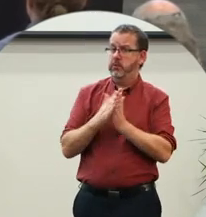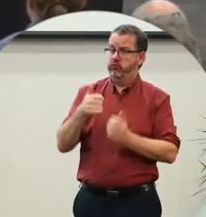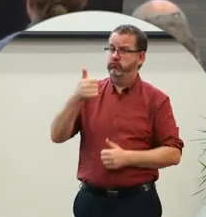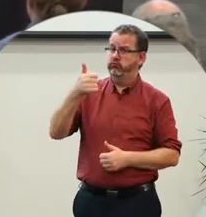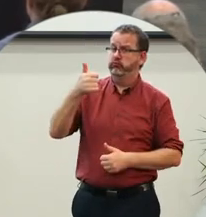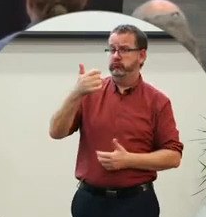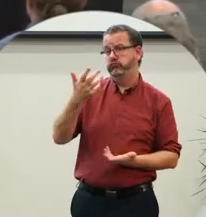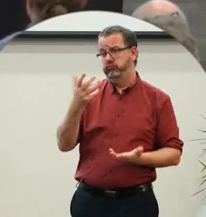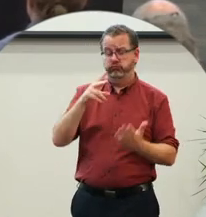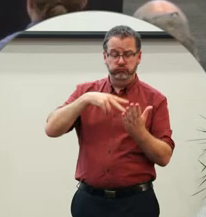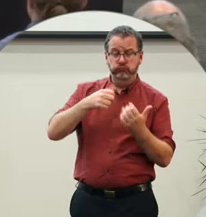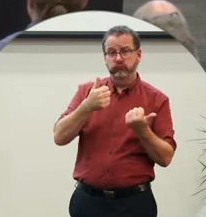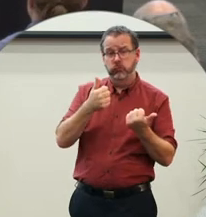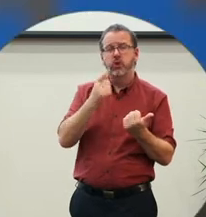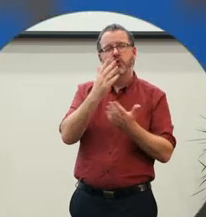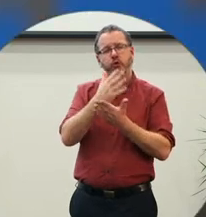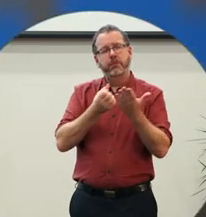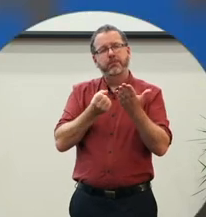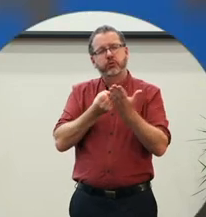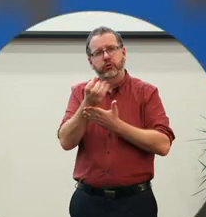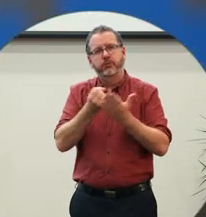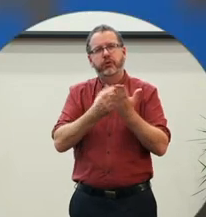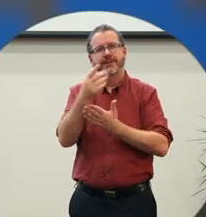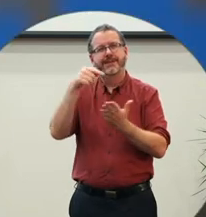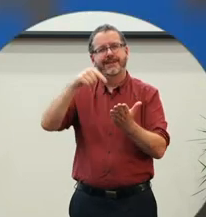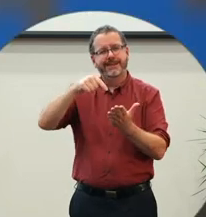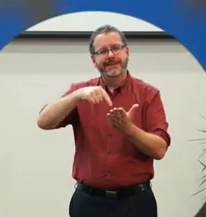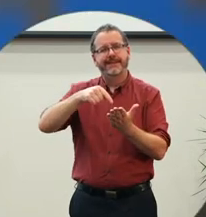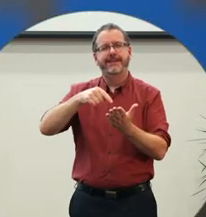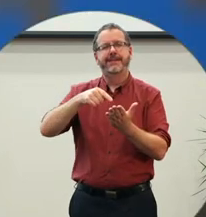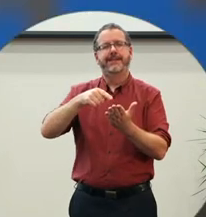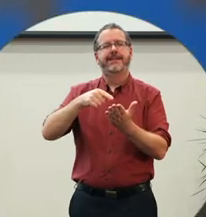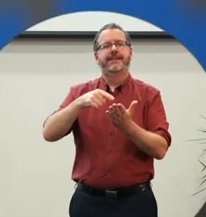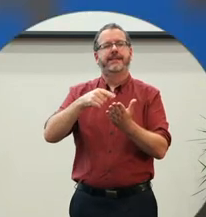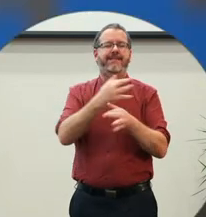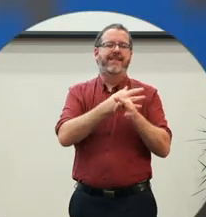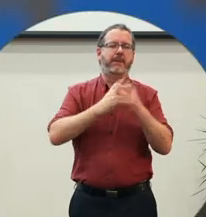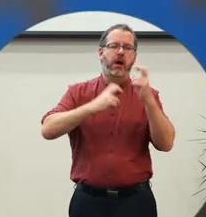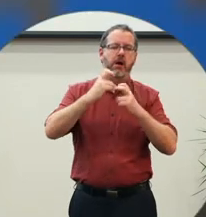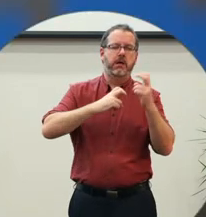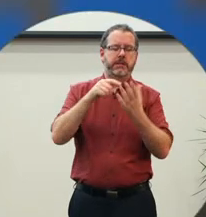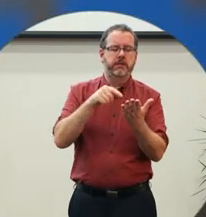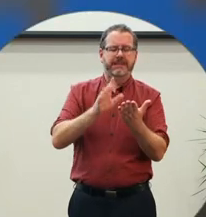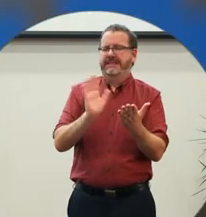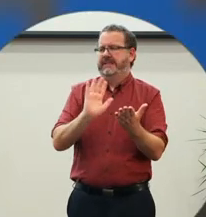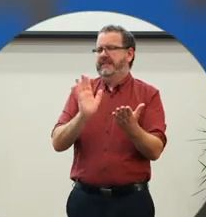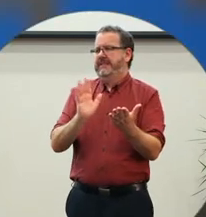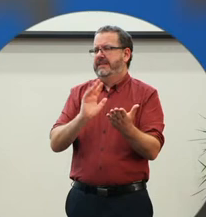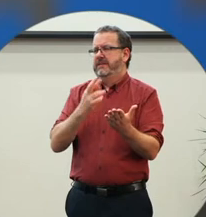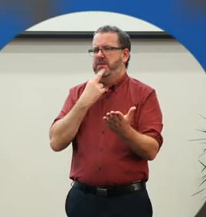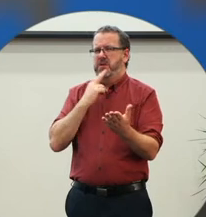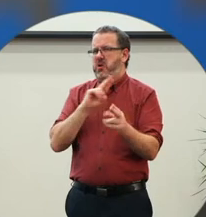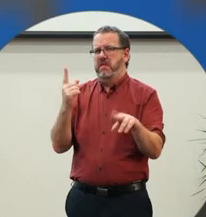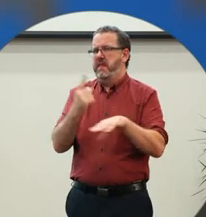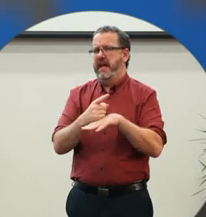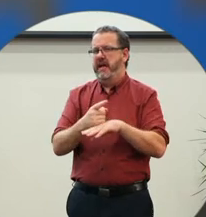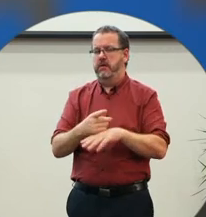But maybe some of the descriptions of her family disputes she would have preferred weren't in there.